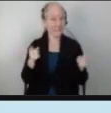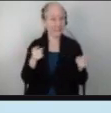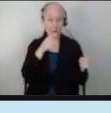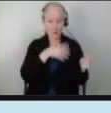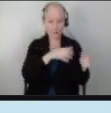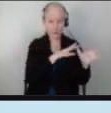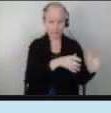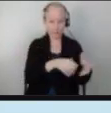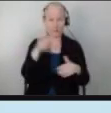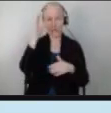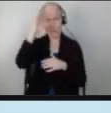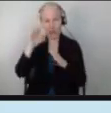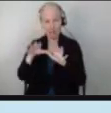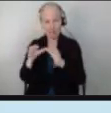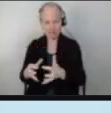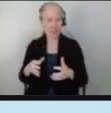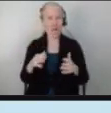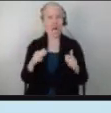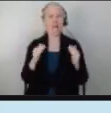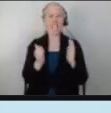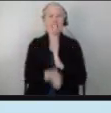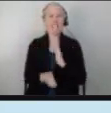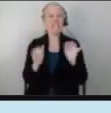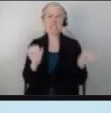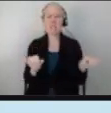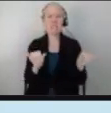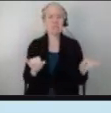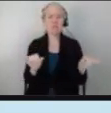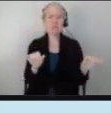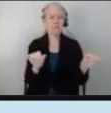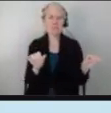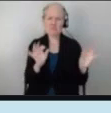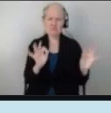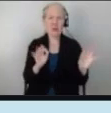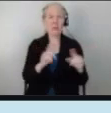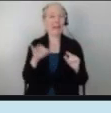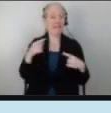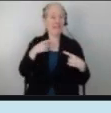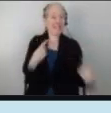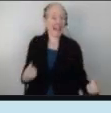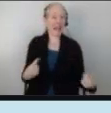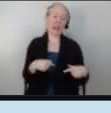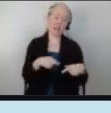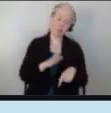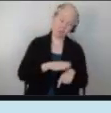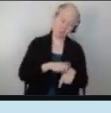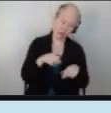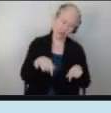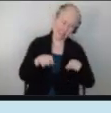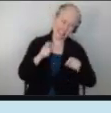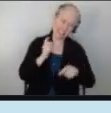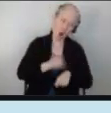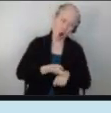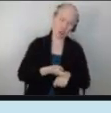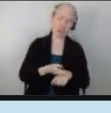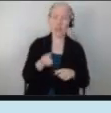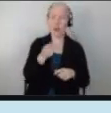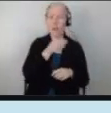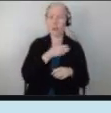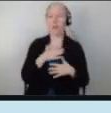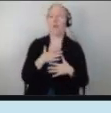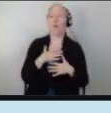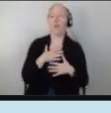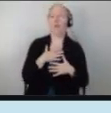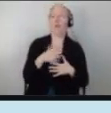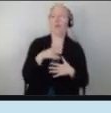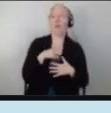you told the girls the exam was hard, they didn't perform as well. So there is so much about what's in your head and what is communicated,